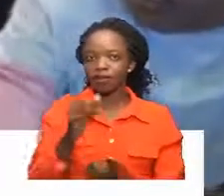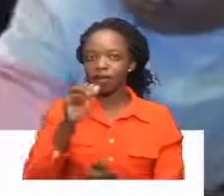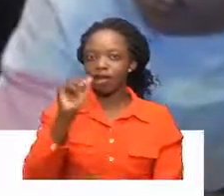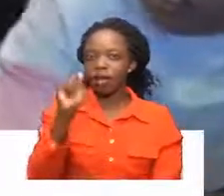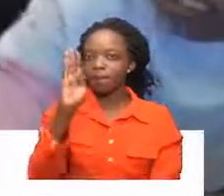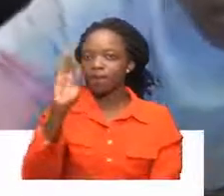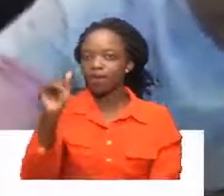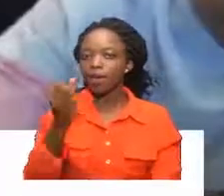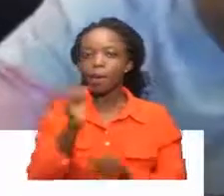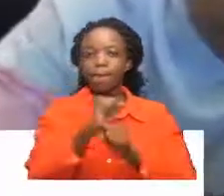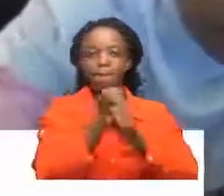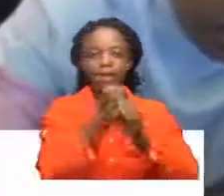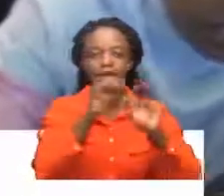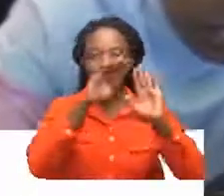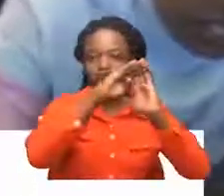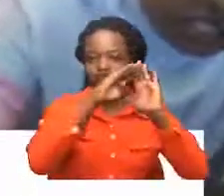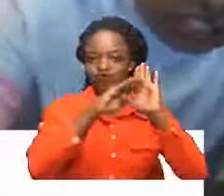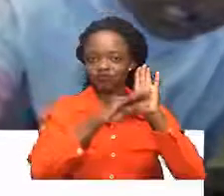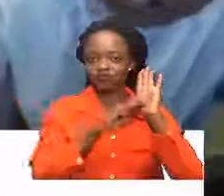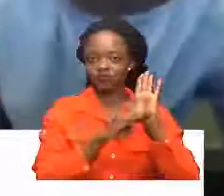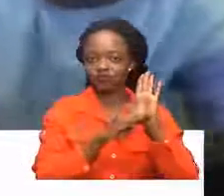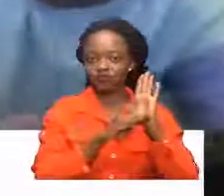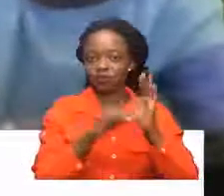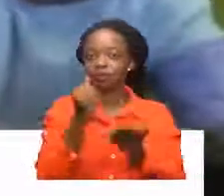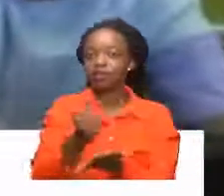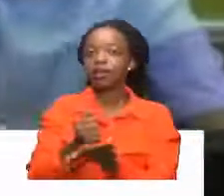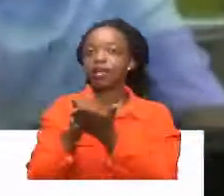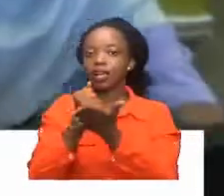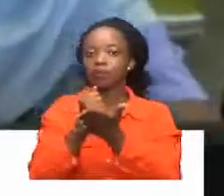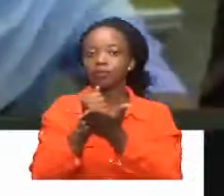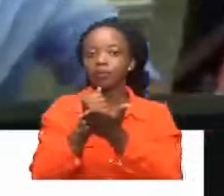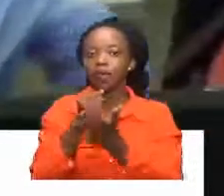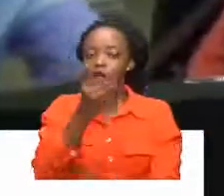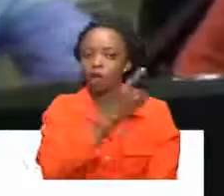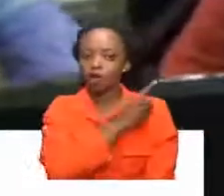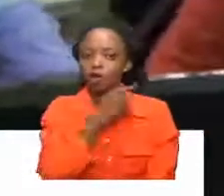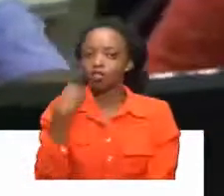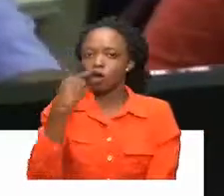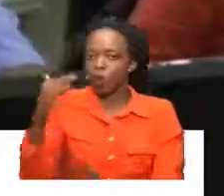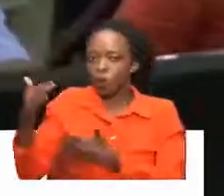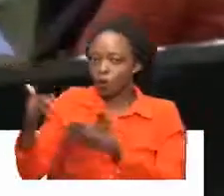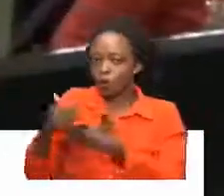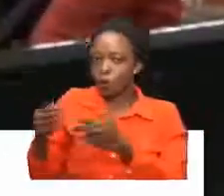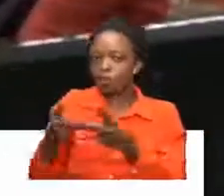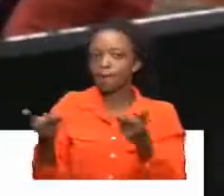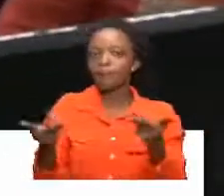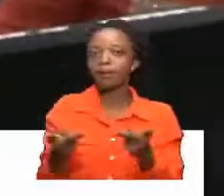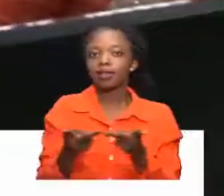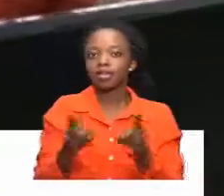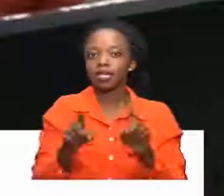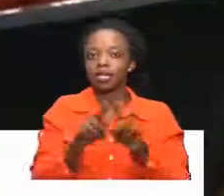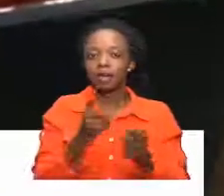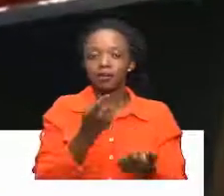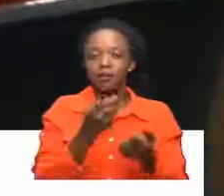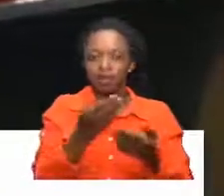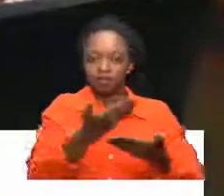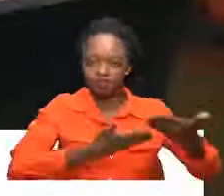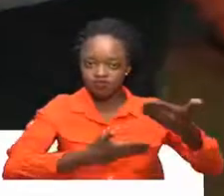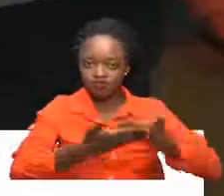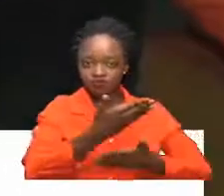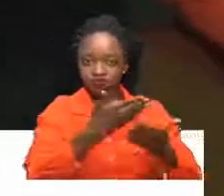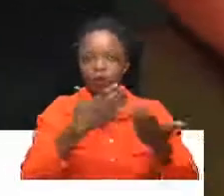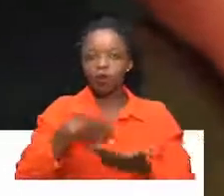naye akitengeneza programu inayokusaidia kujua daktari aliye karibu yako na kuweka miadi naye ili